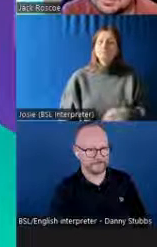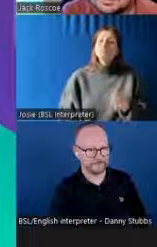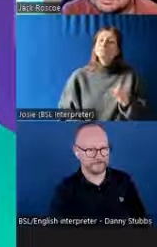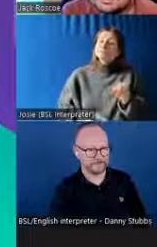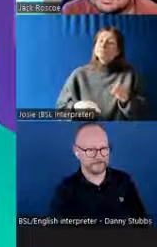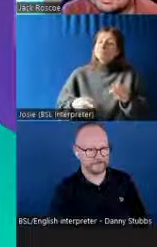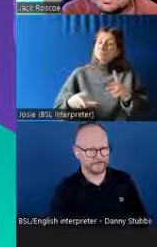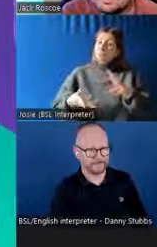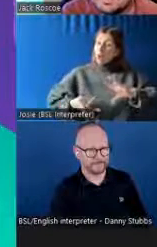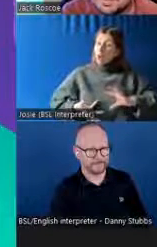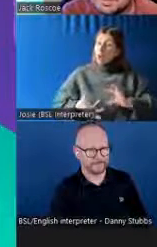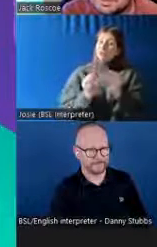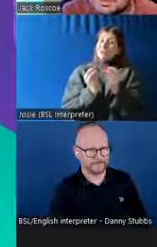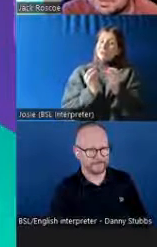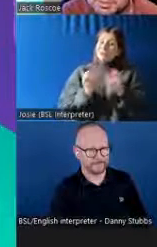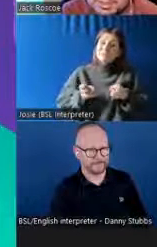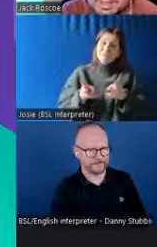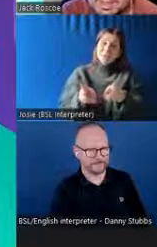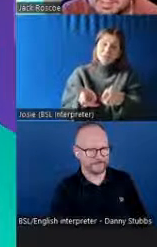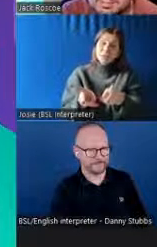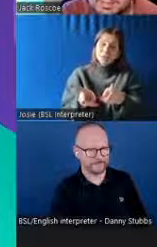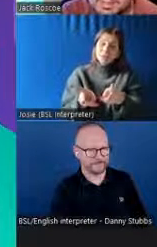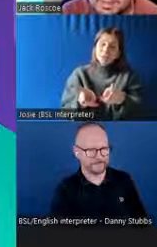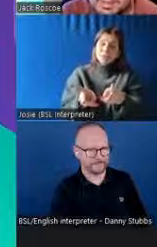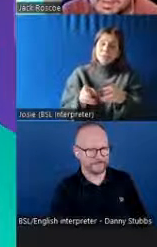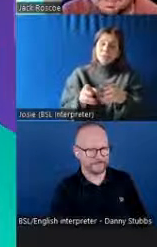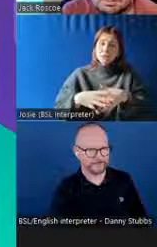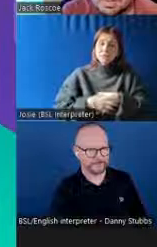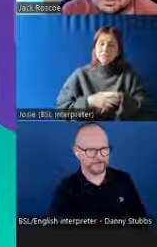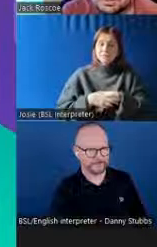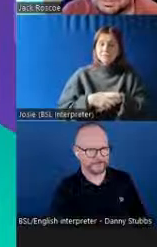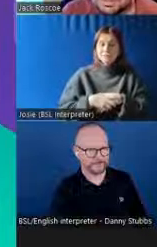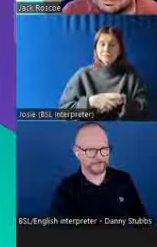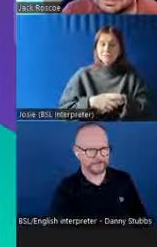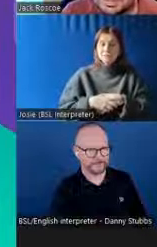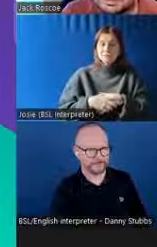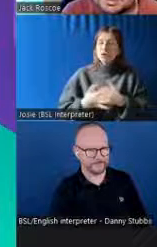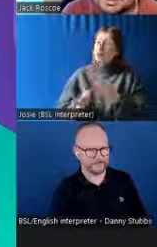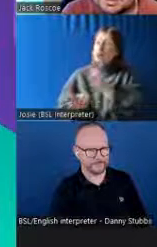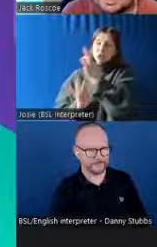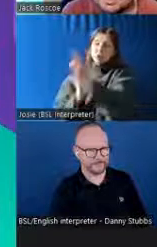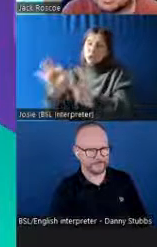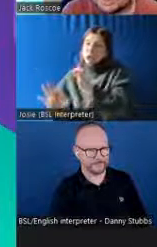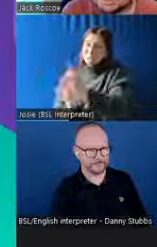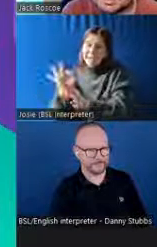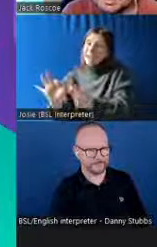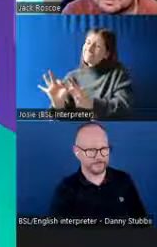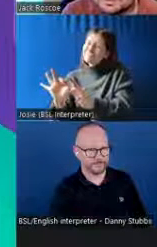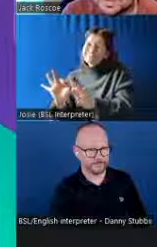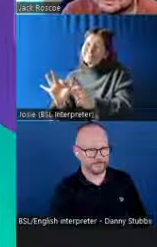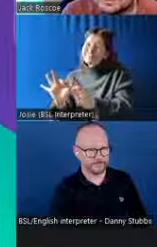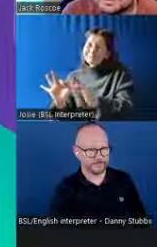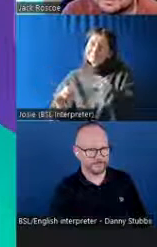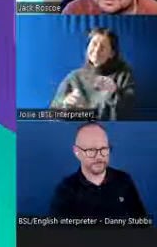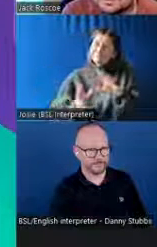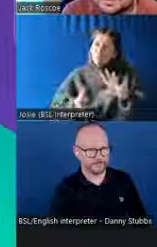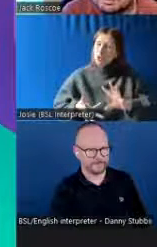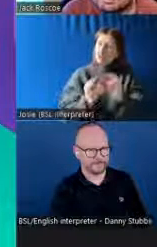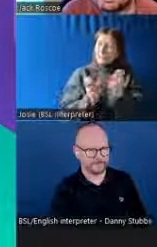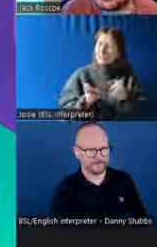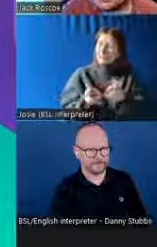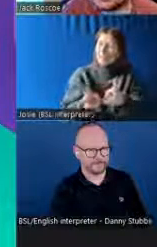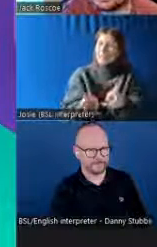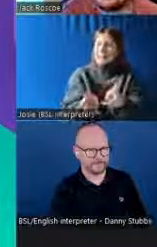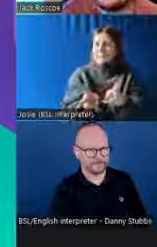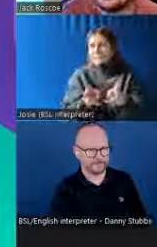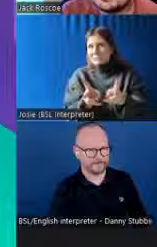alternative to surveying to boost engagement. And that can mean a lot of different things. It's not particularly my strong suit, but